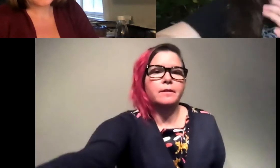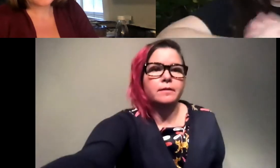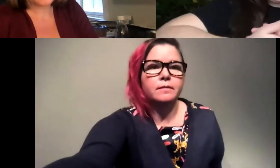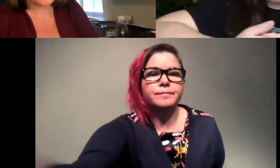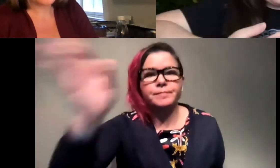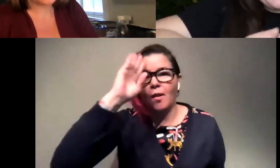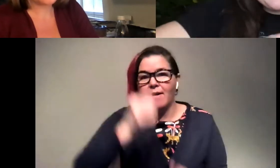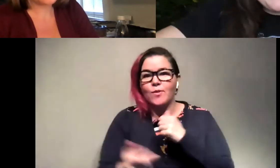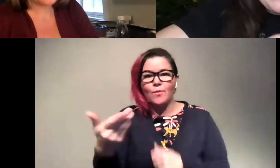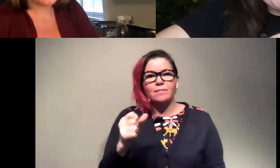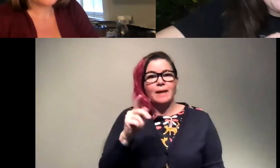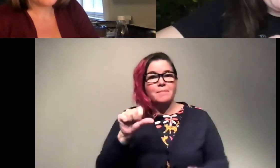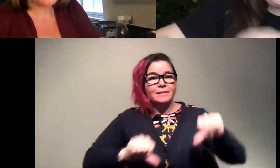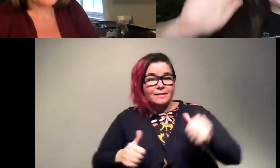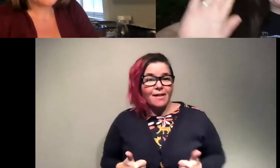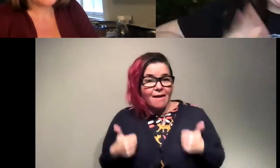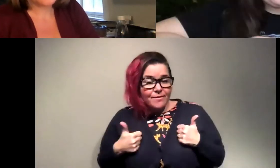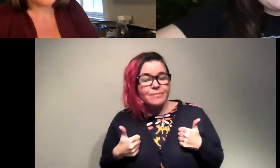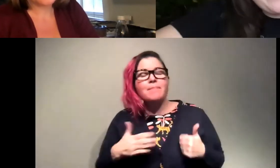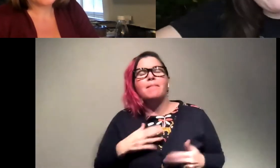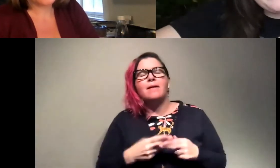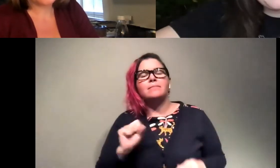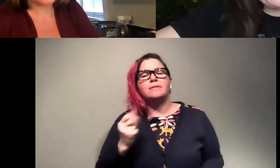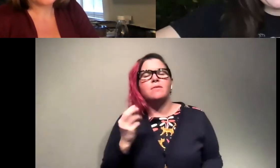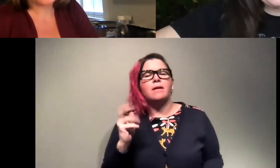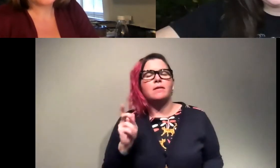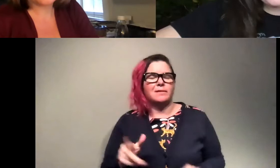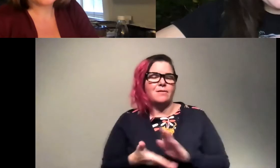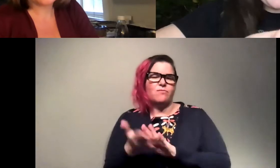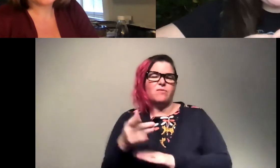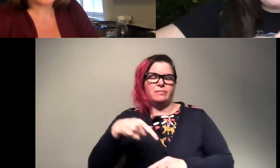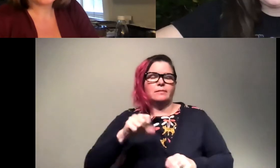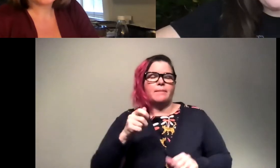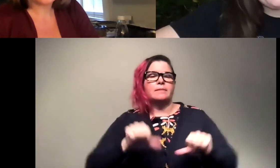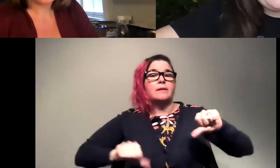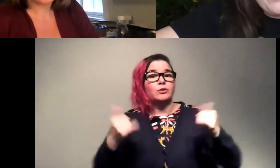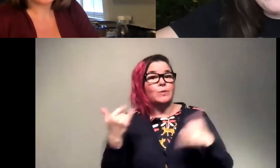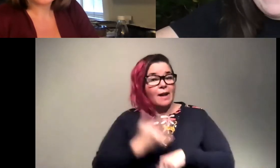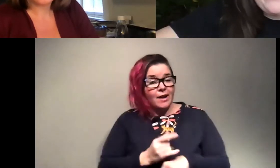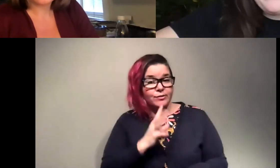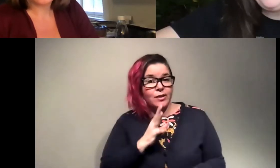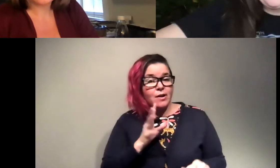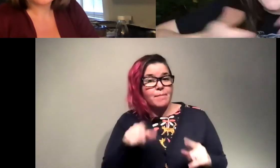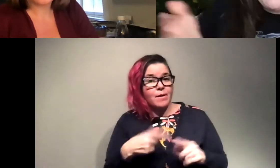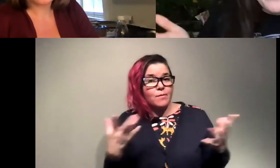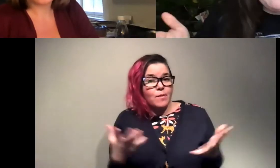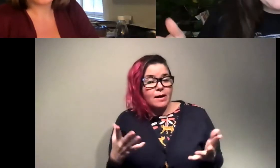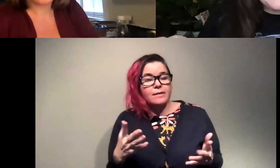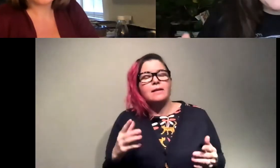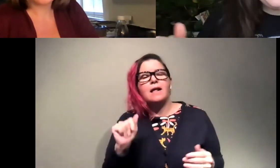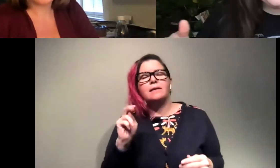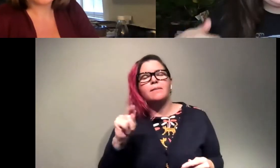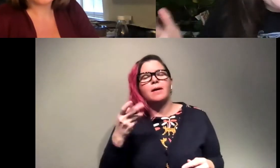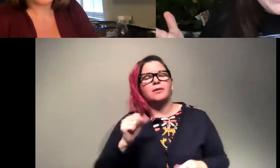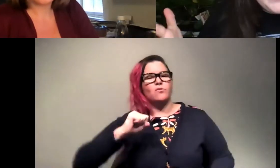everybody. Welcome to Skype a Scientist Live. My name is Sarah McNulty. I run Skype a Scientist, and today we are talking all about antibiotic